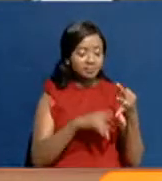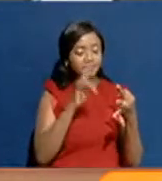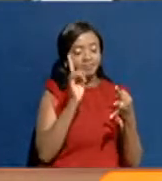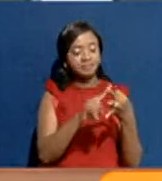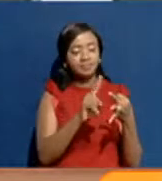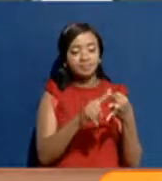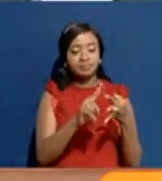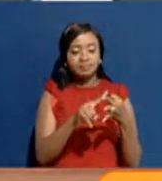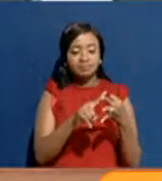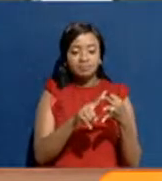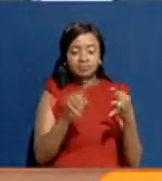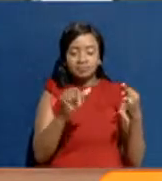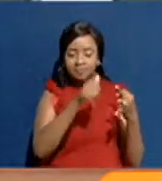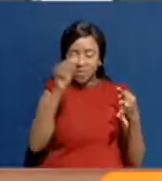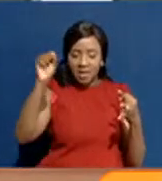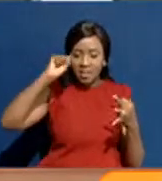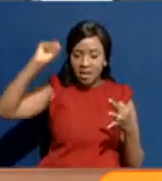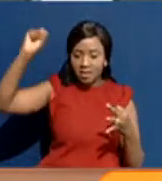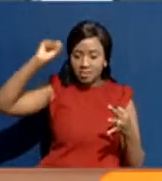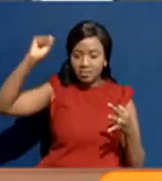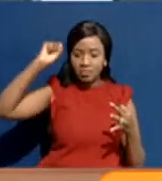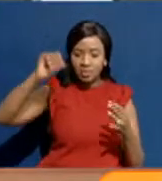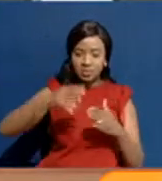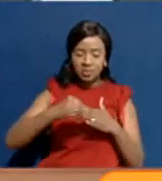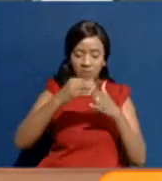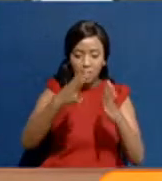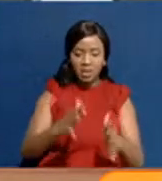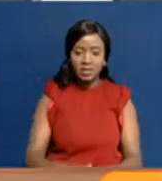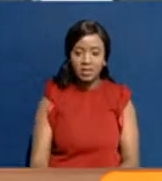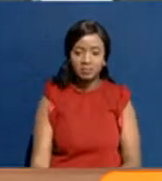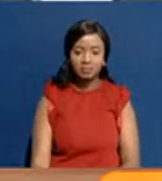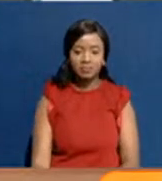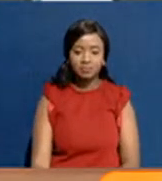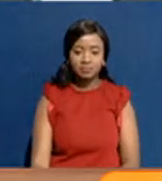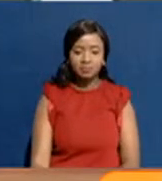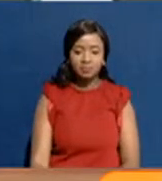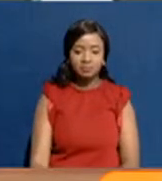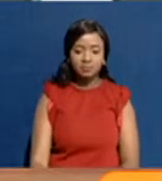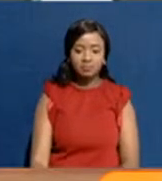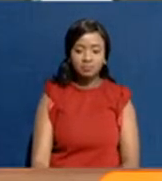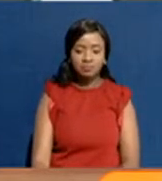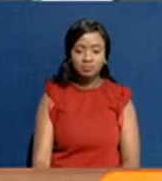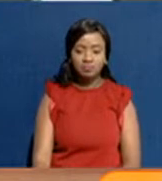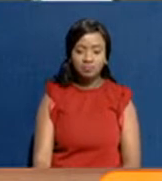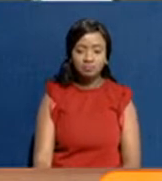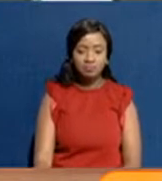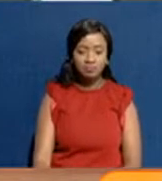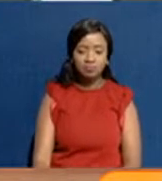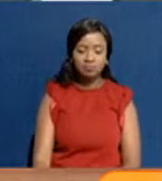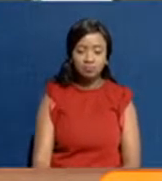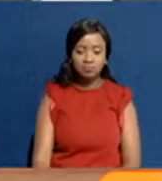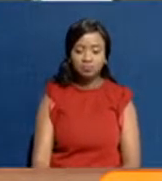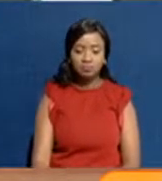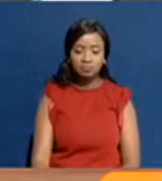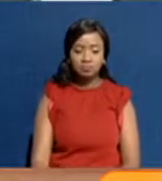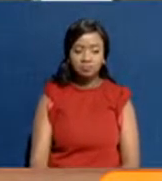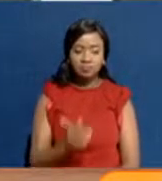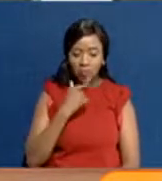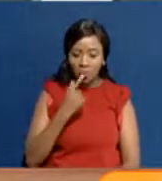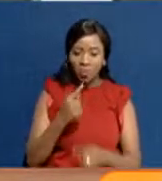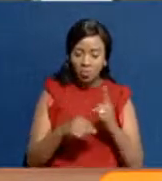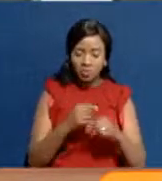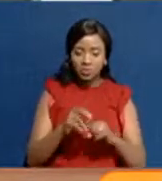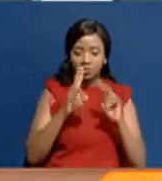supposed to be another political leader who are under investigations. Mm-hmm. That is where we